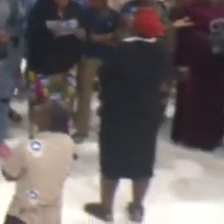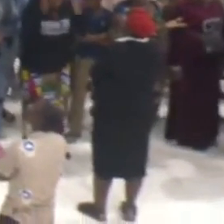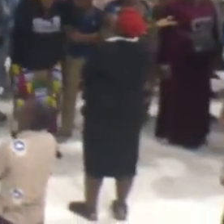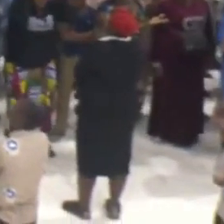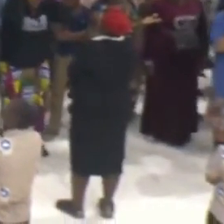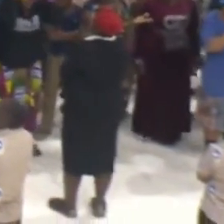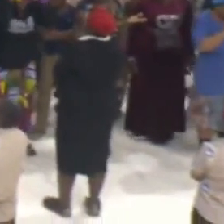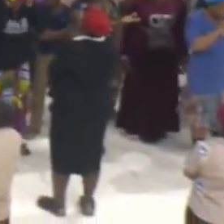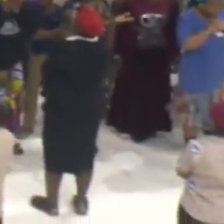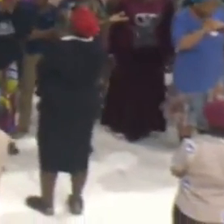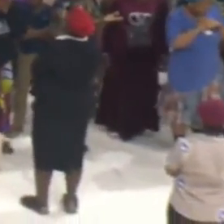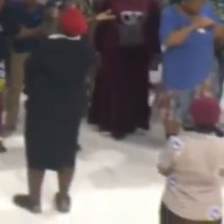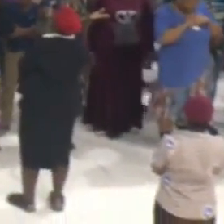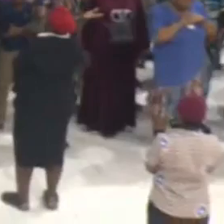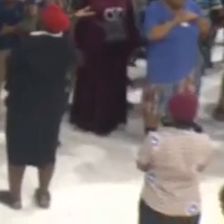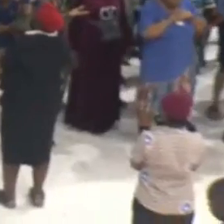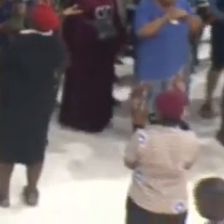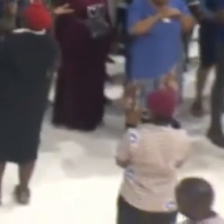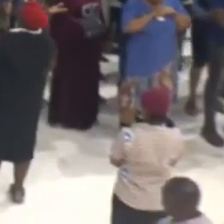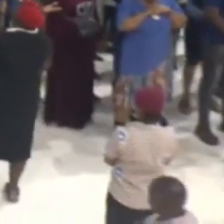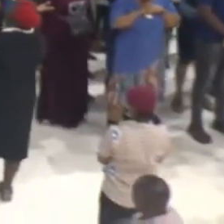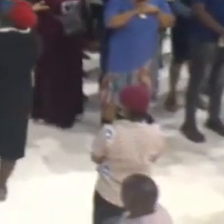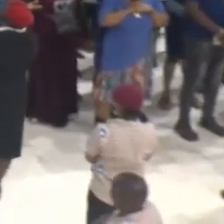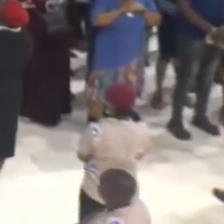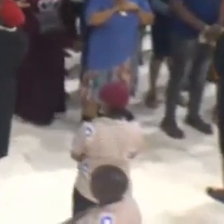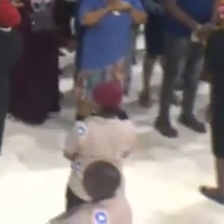for the rest of your life.